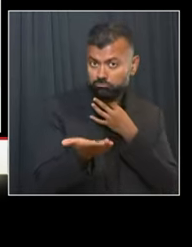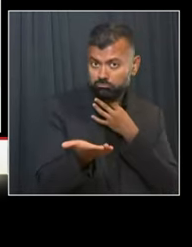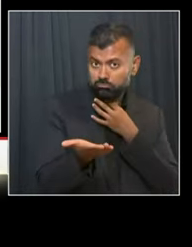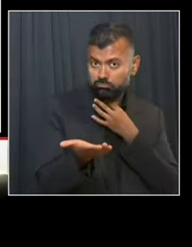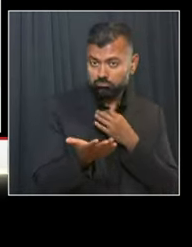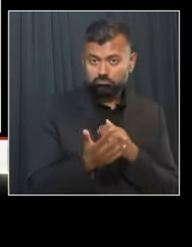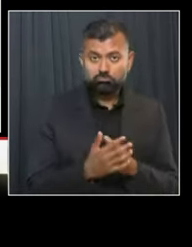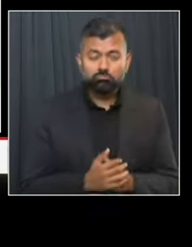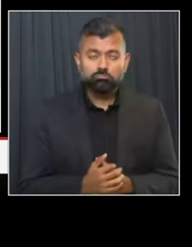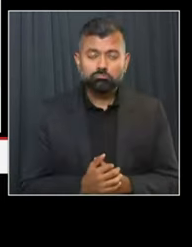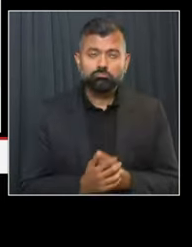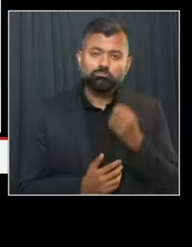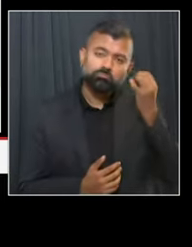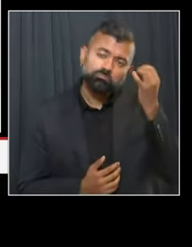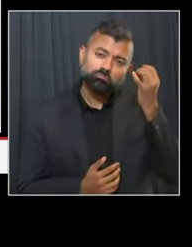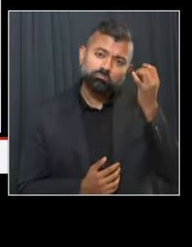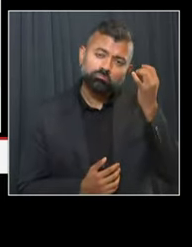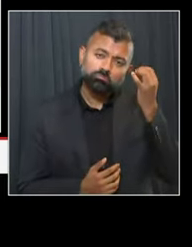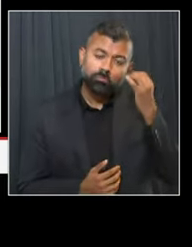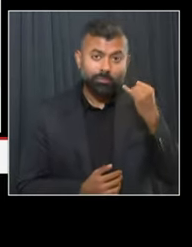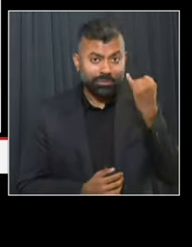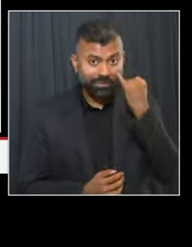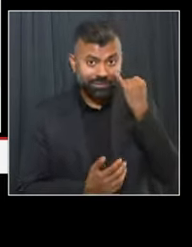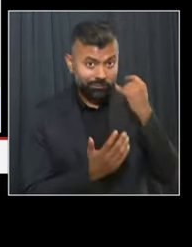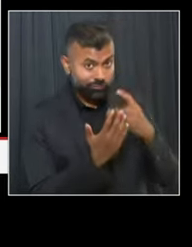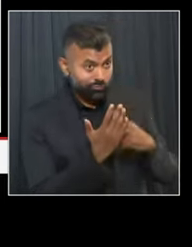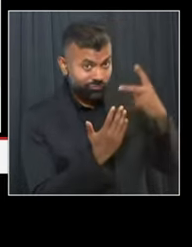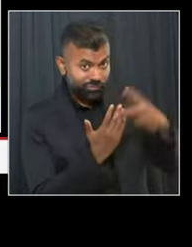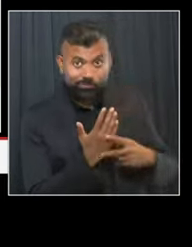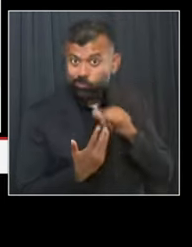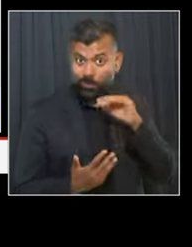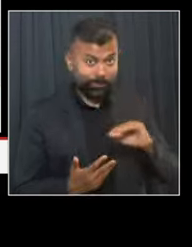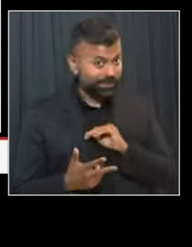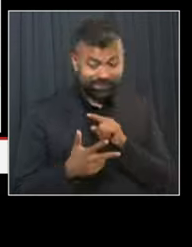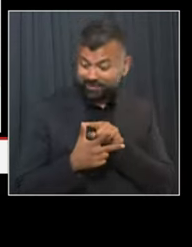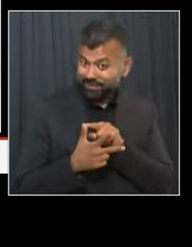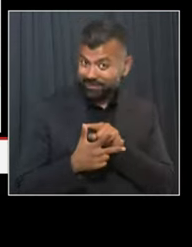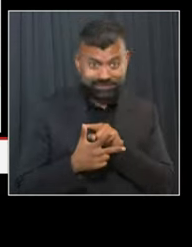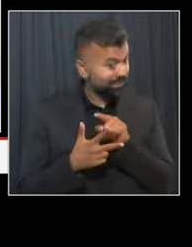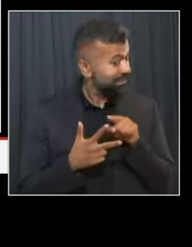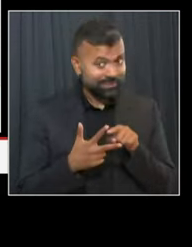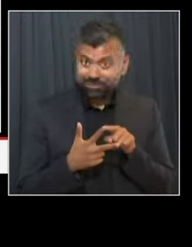hard at to see if we need to continue to do it.